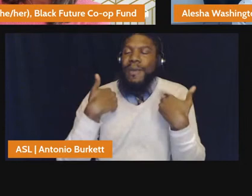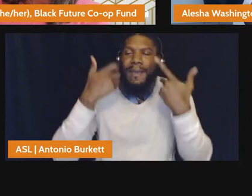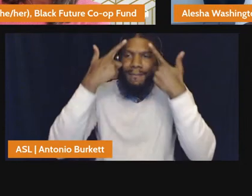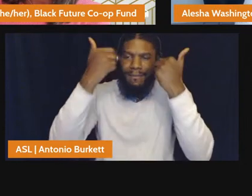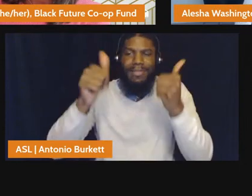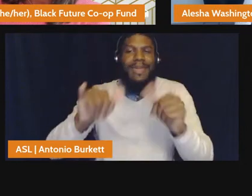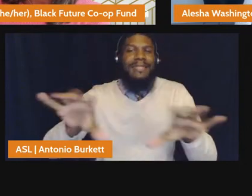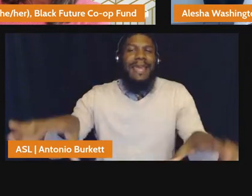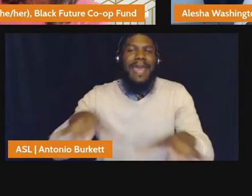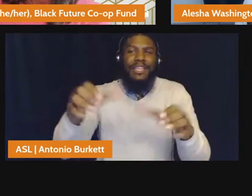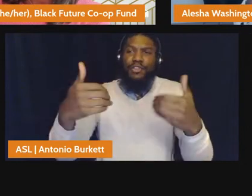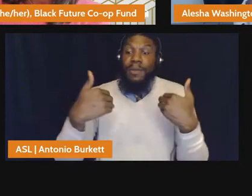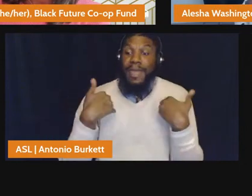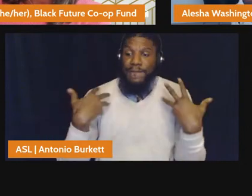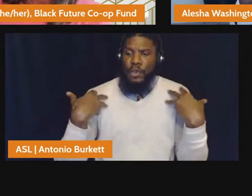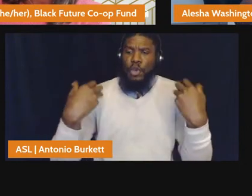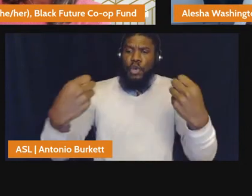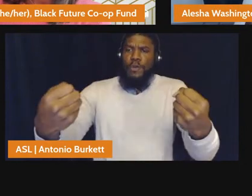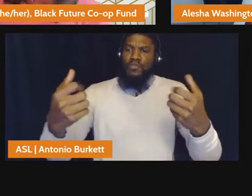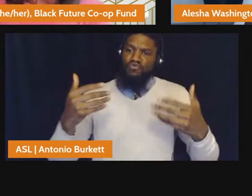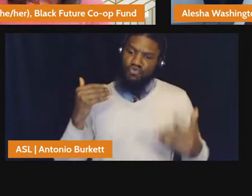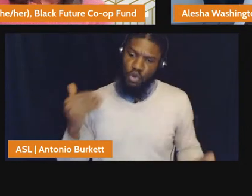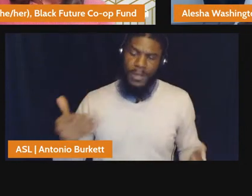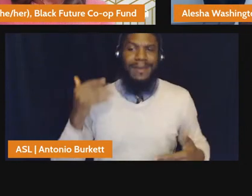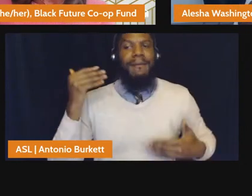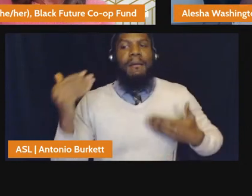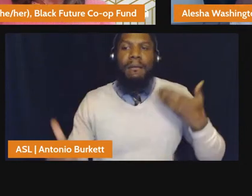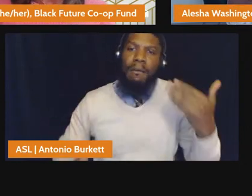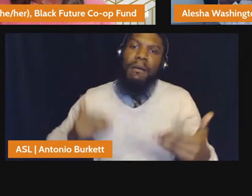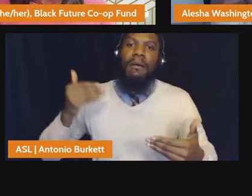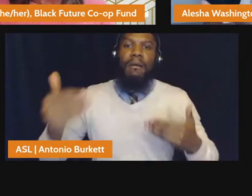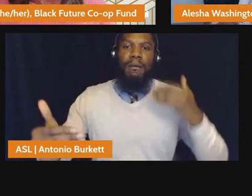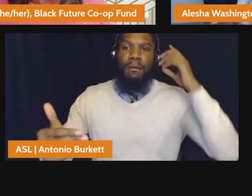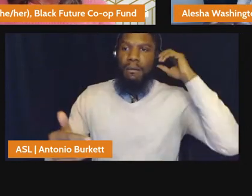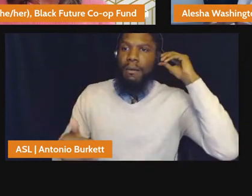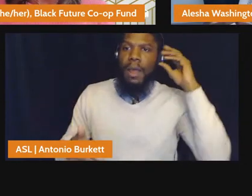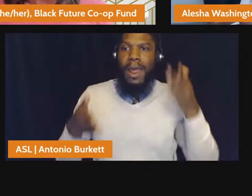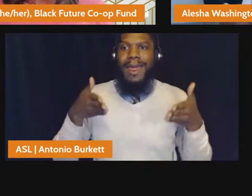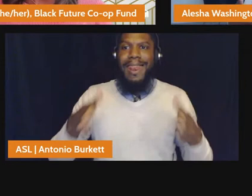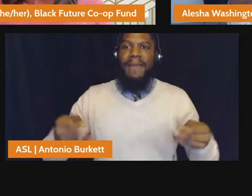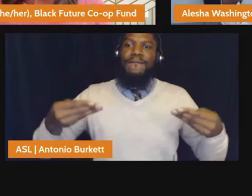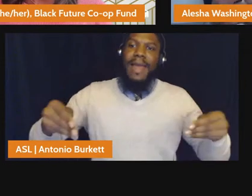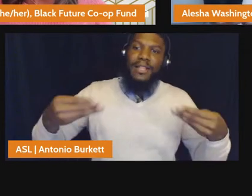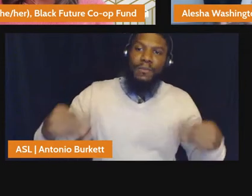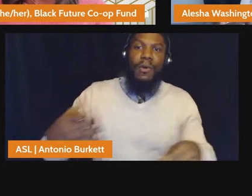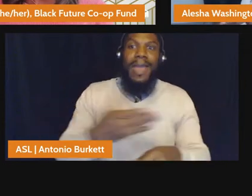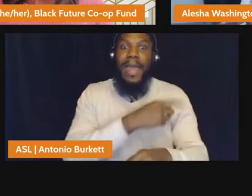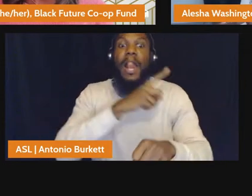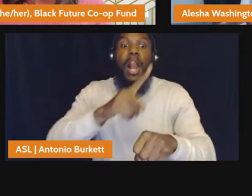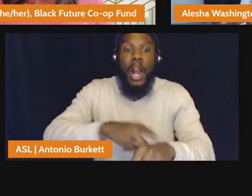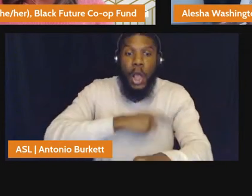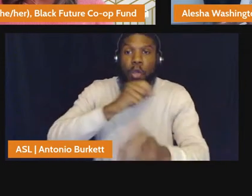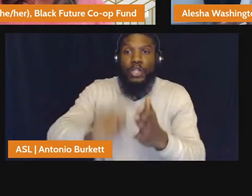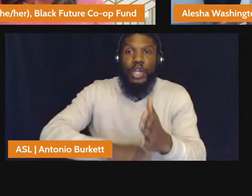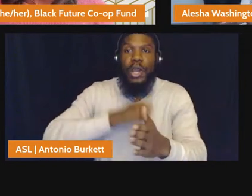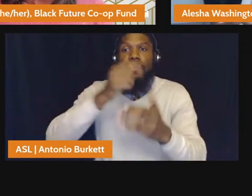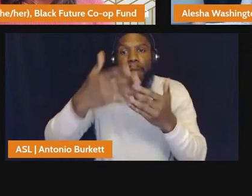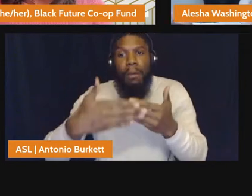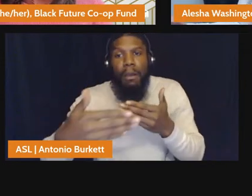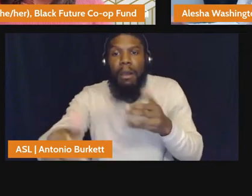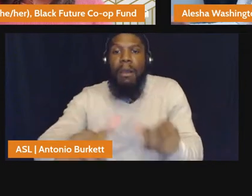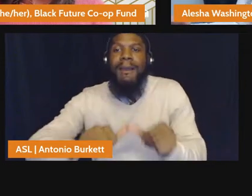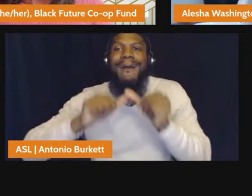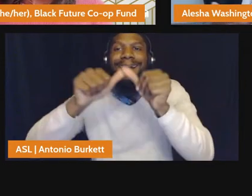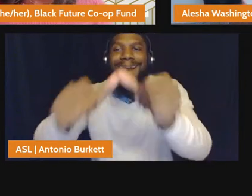have the courage and take the step. Let it be flexible support. Let it be long-term support because the things that we're trying to do in this work